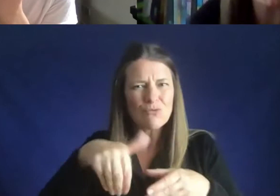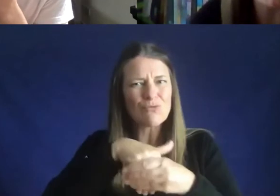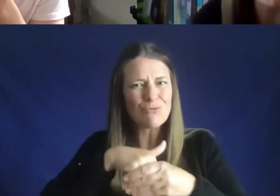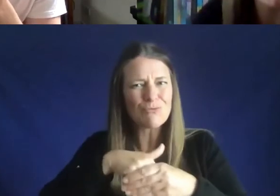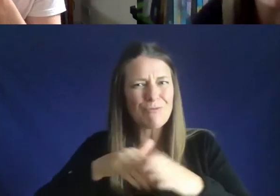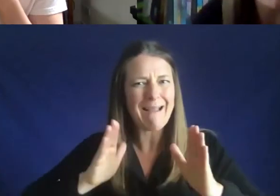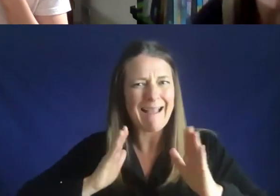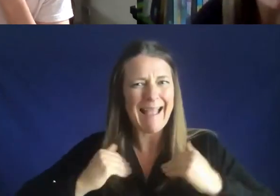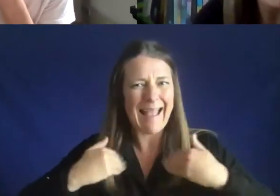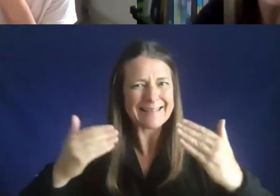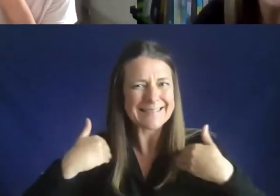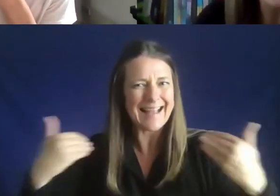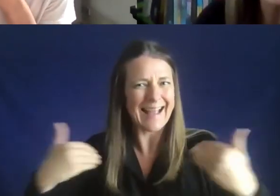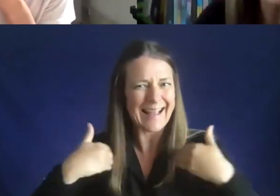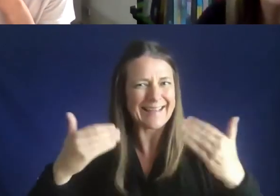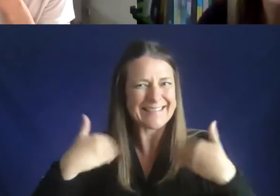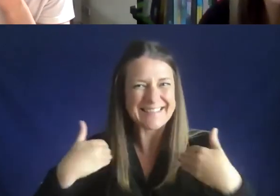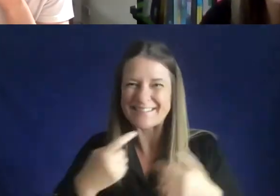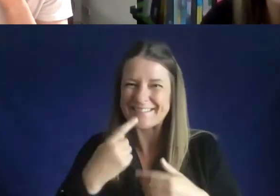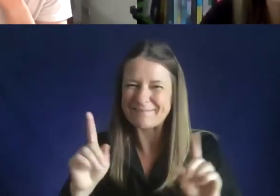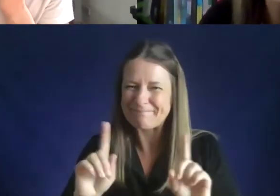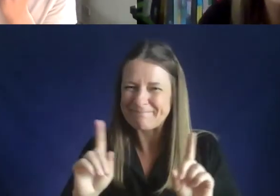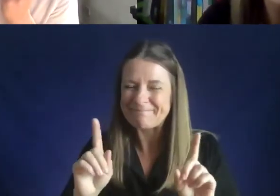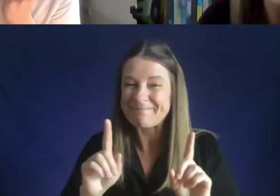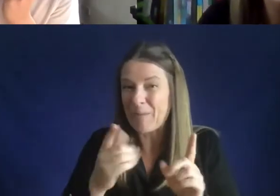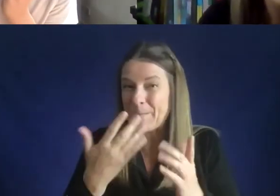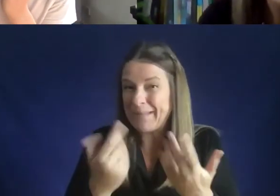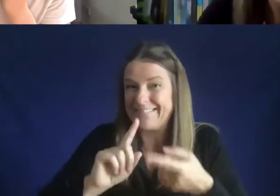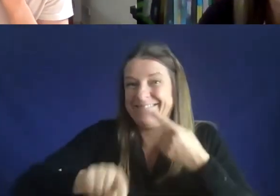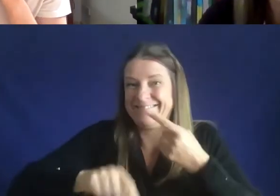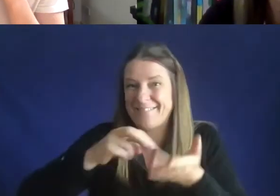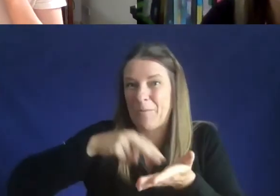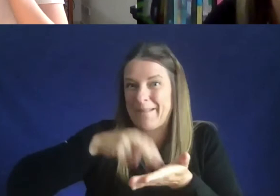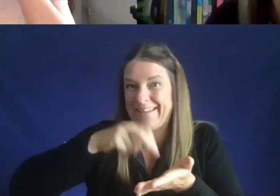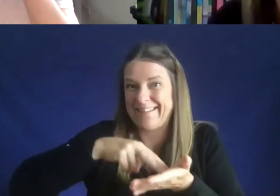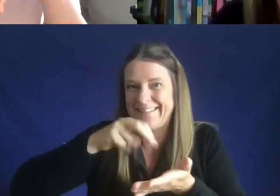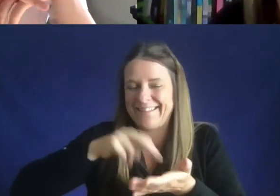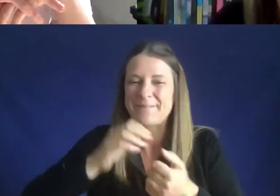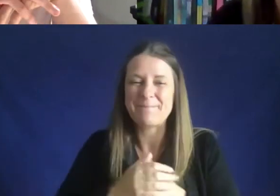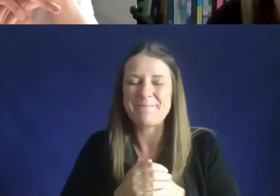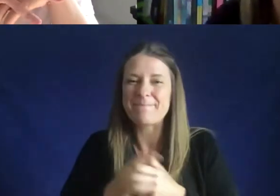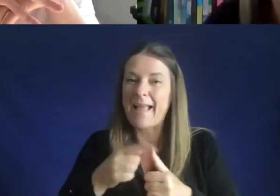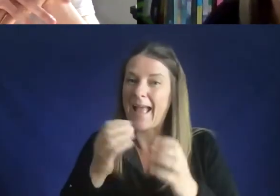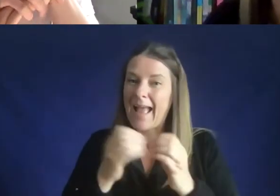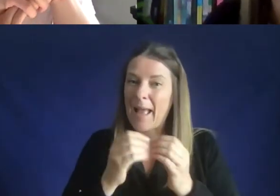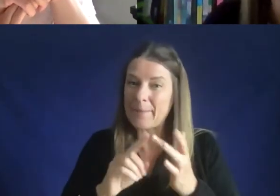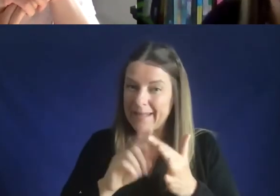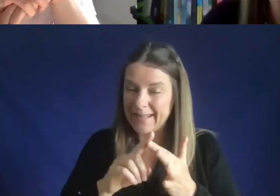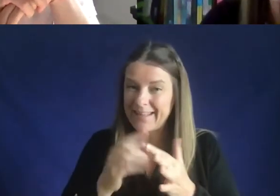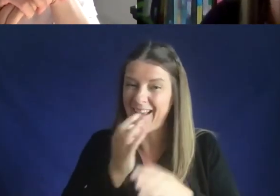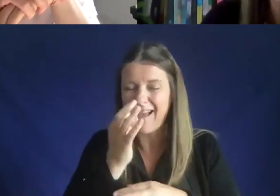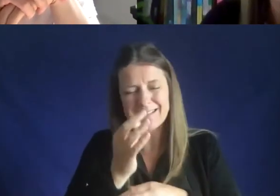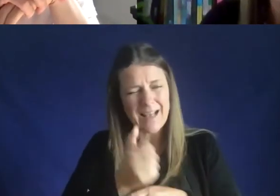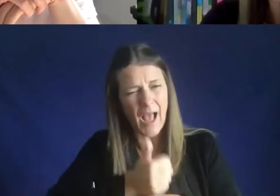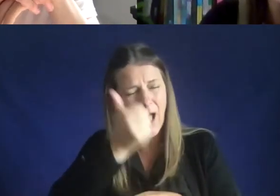been responded to. Abby's got a really good question about the distribution of the resource, if it's going to